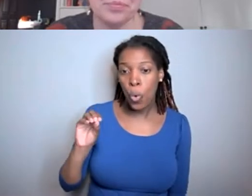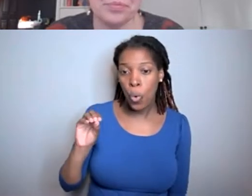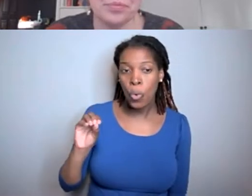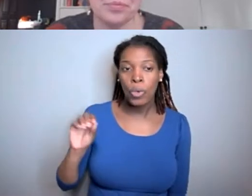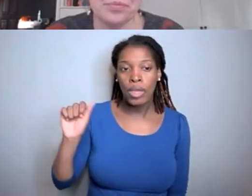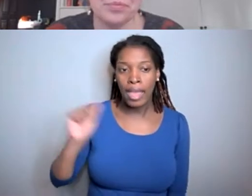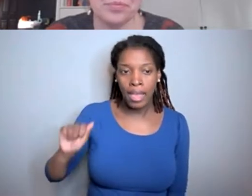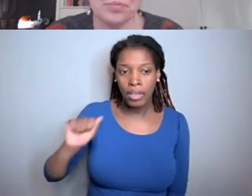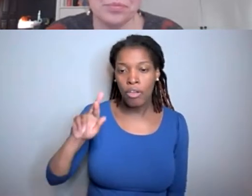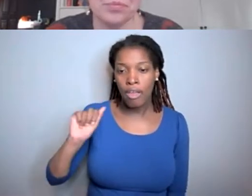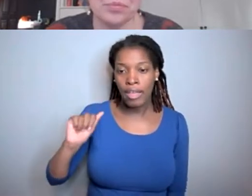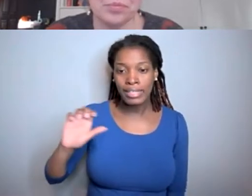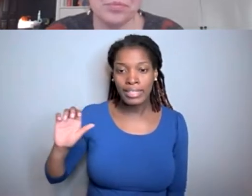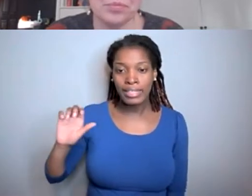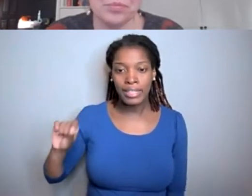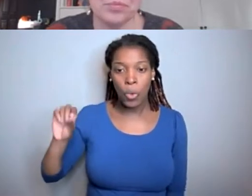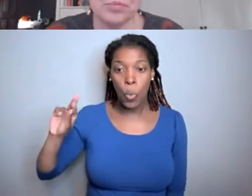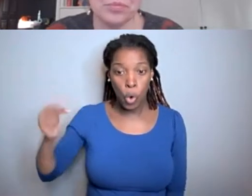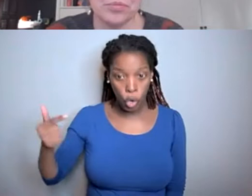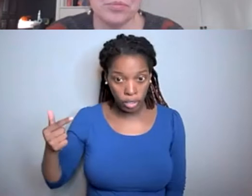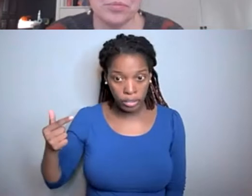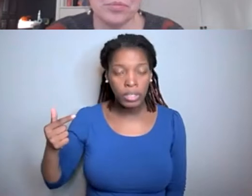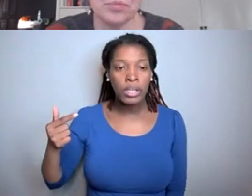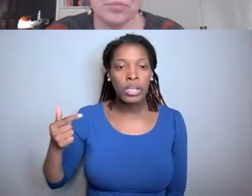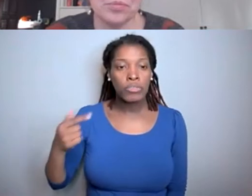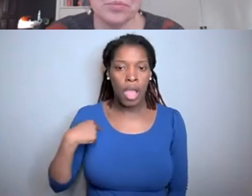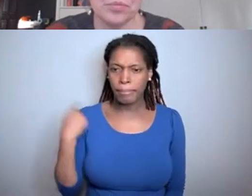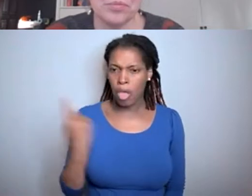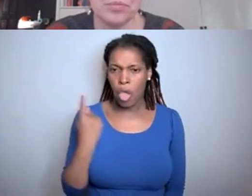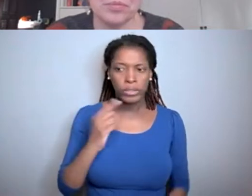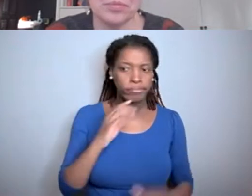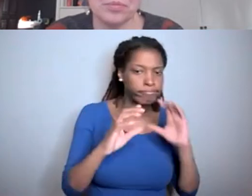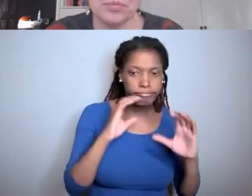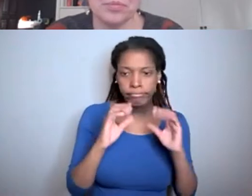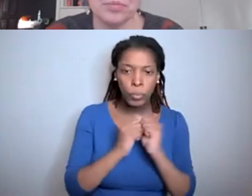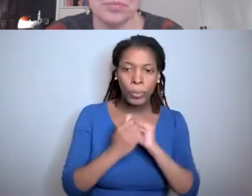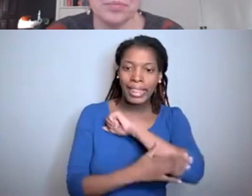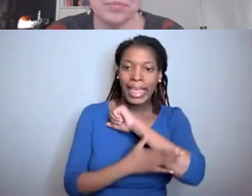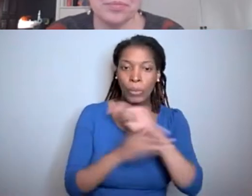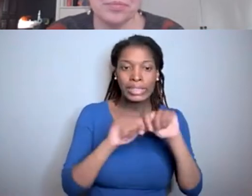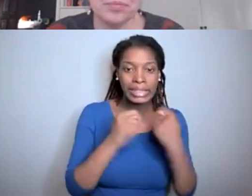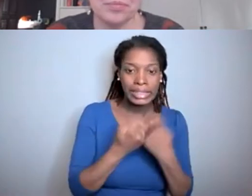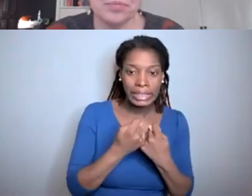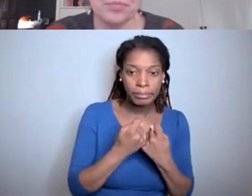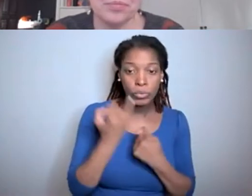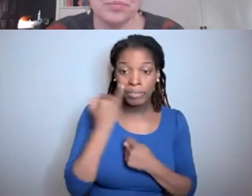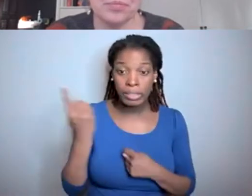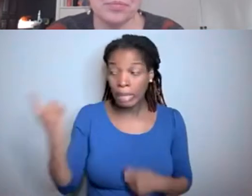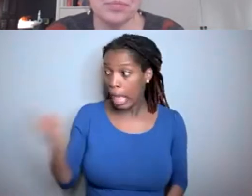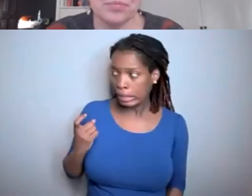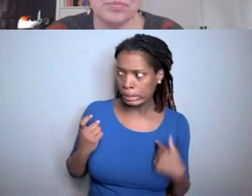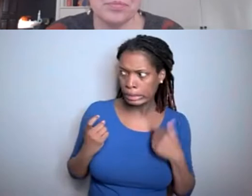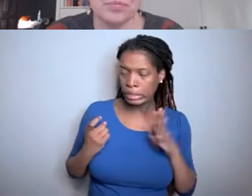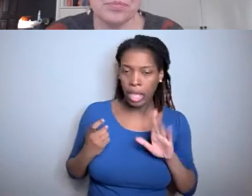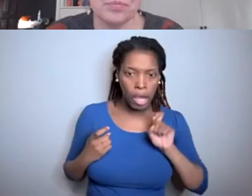i can answer i can always share back with them to get a response um but yeah i i just really